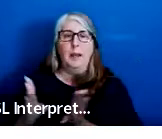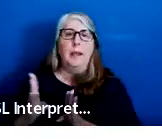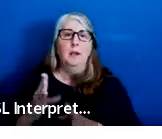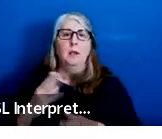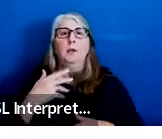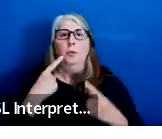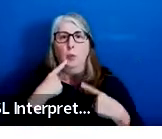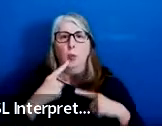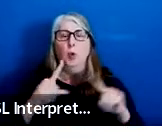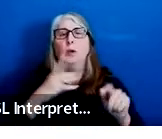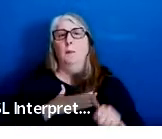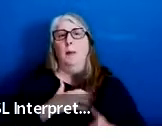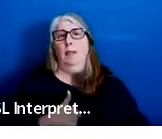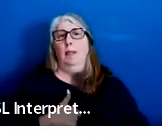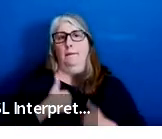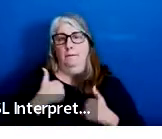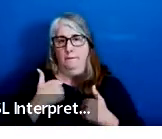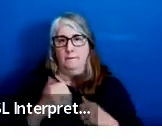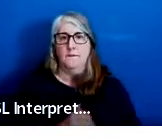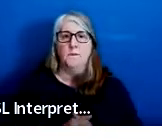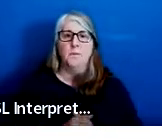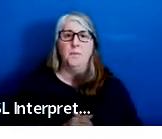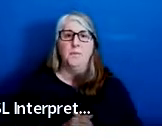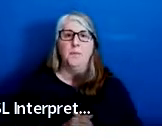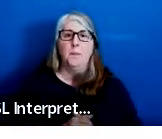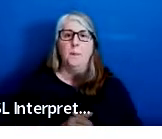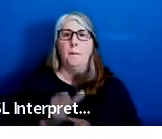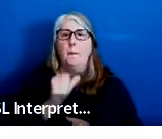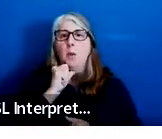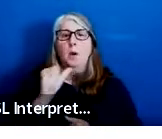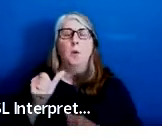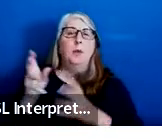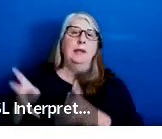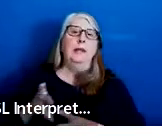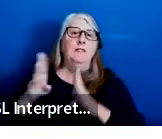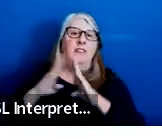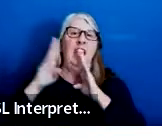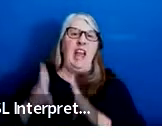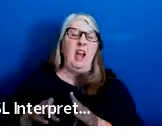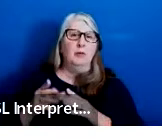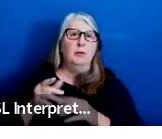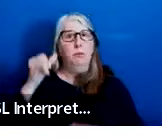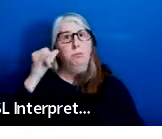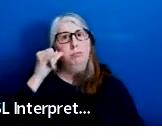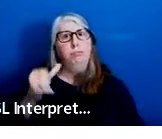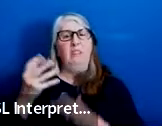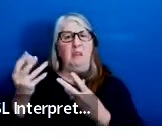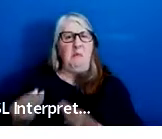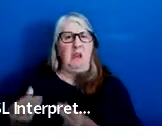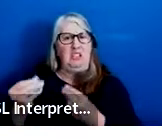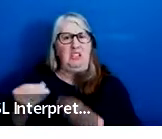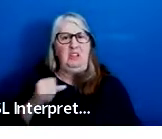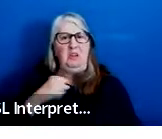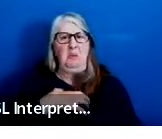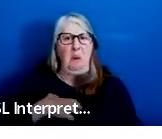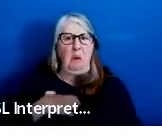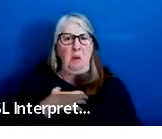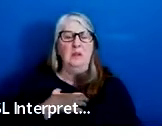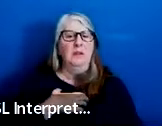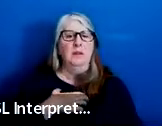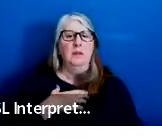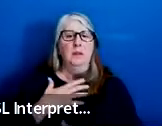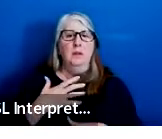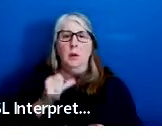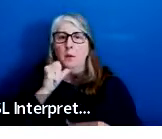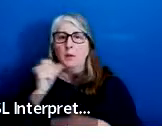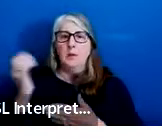life, where I wasn't leaving it in the house too long and it was getting mushy, gross, where I wasn't,